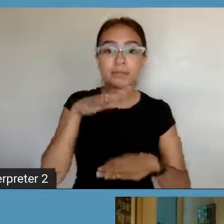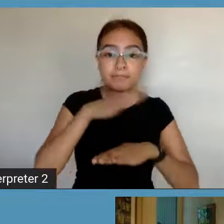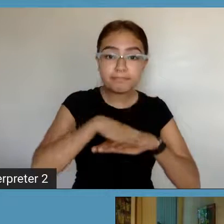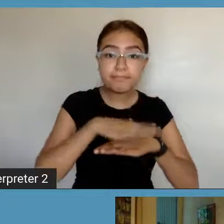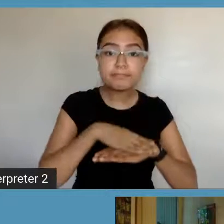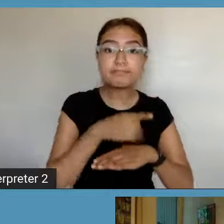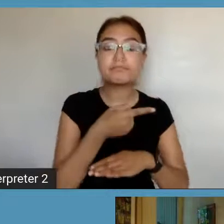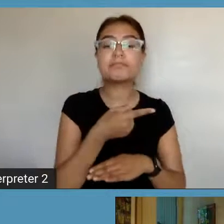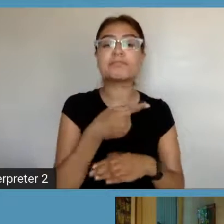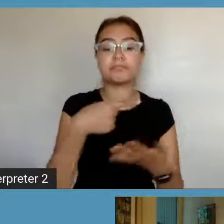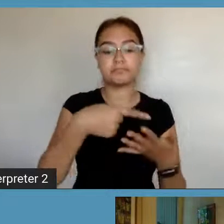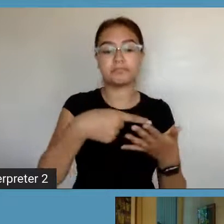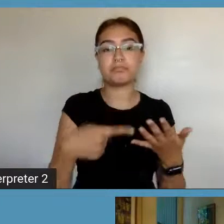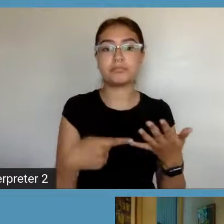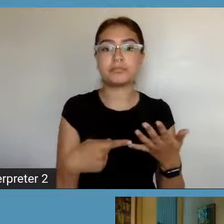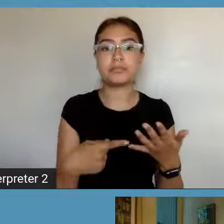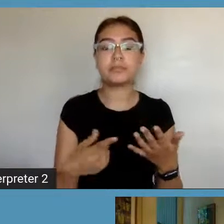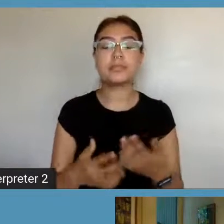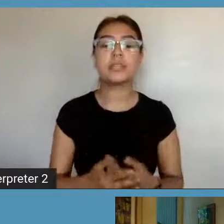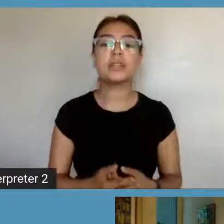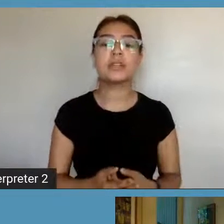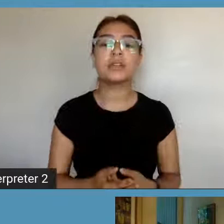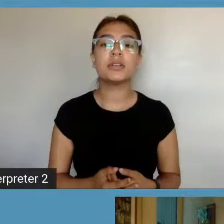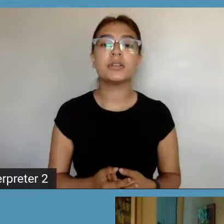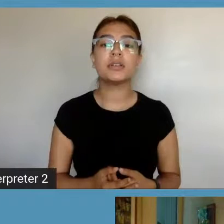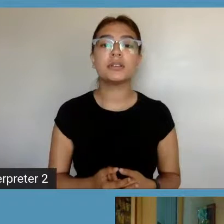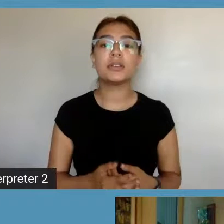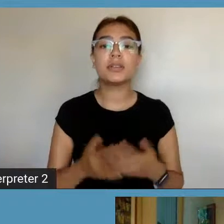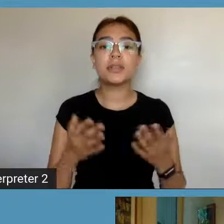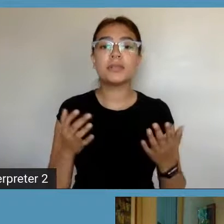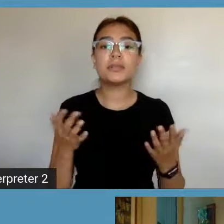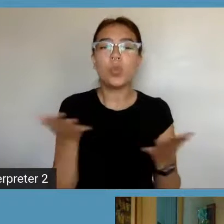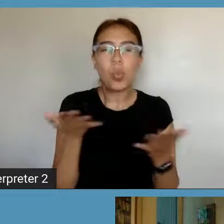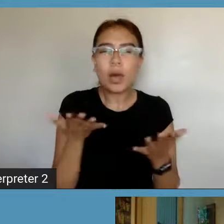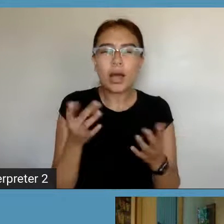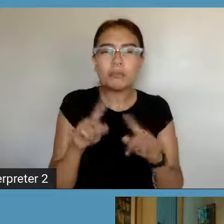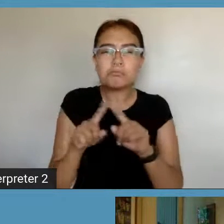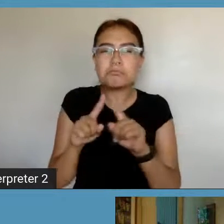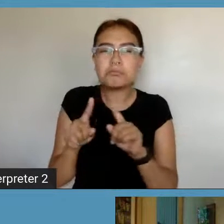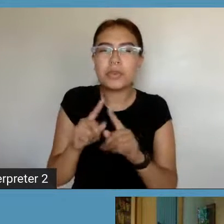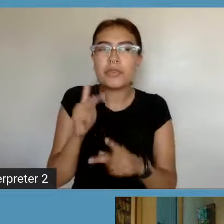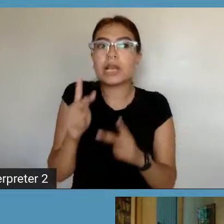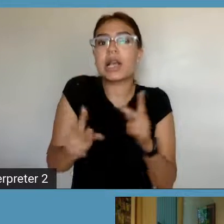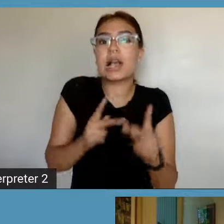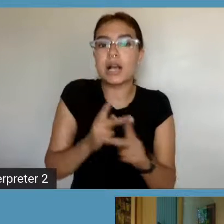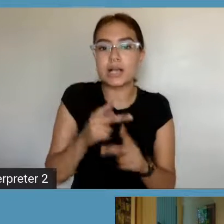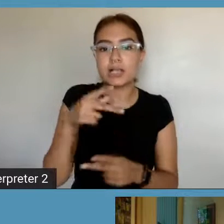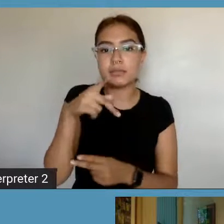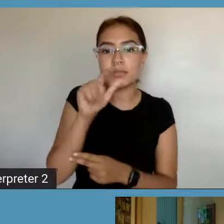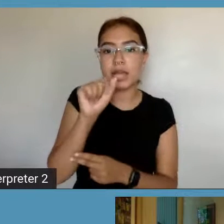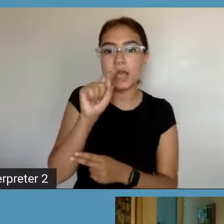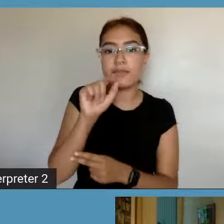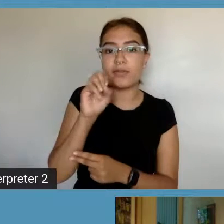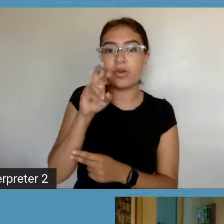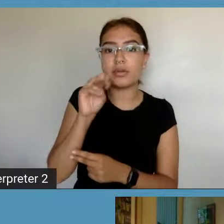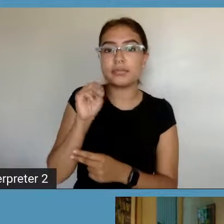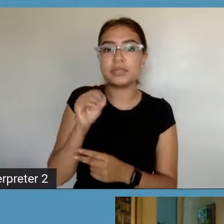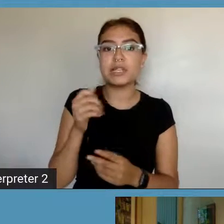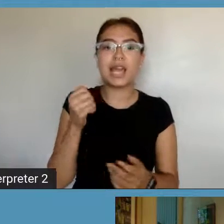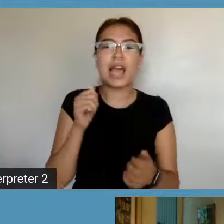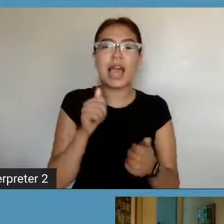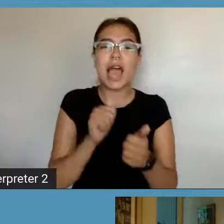So what platforms are out there and how do they differ and compare, and how do you determine what's going to be best